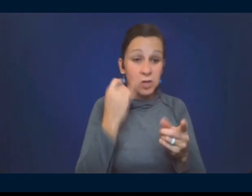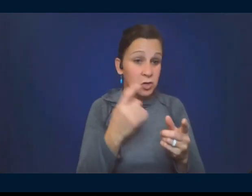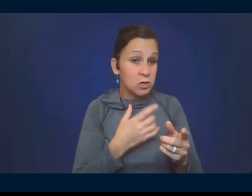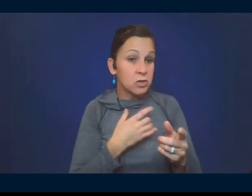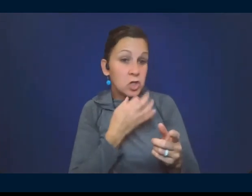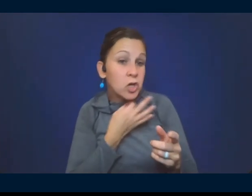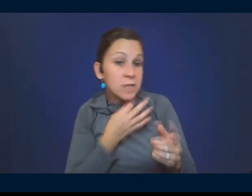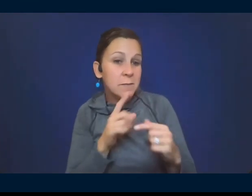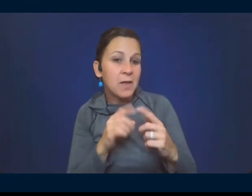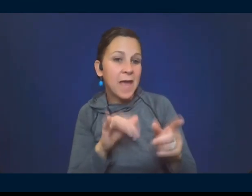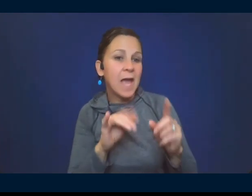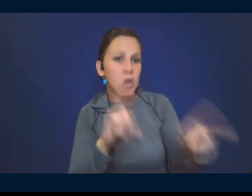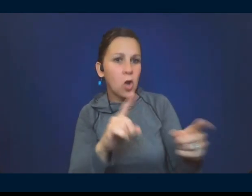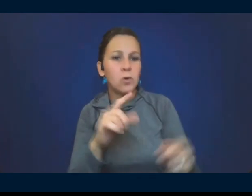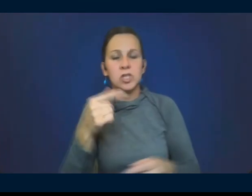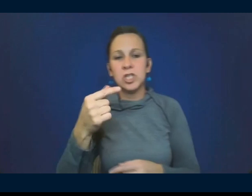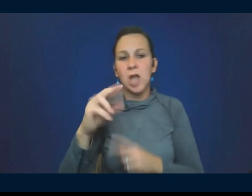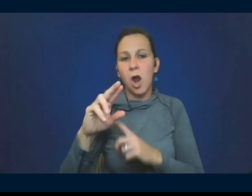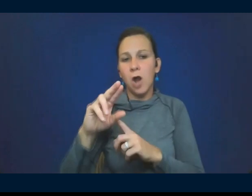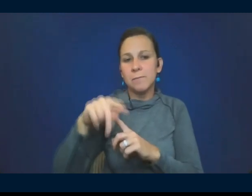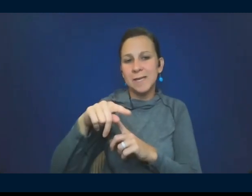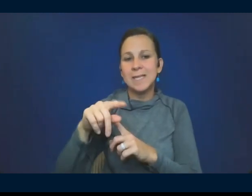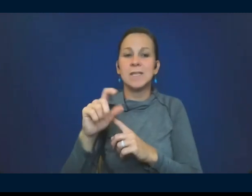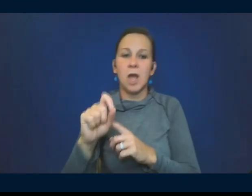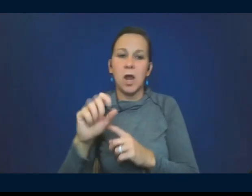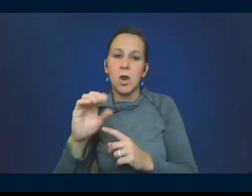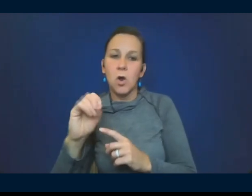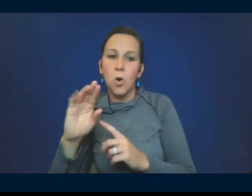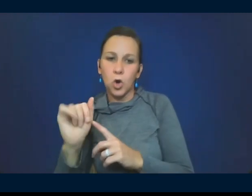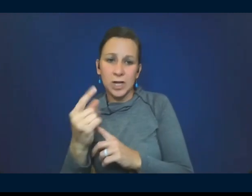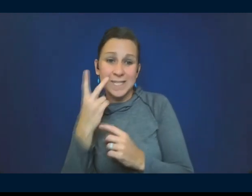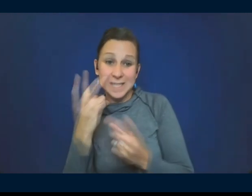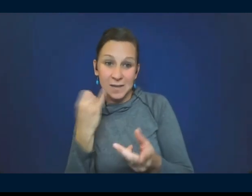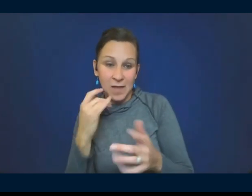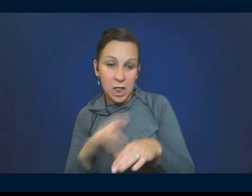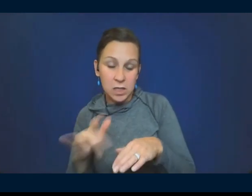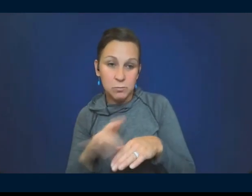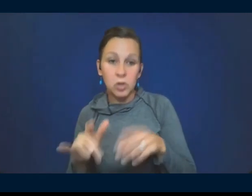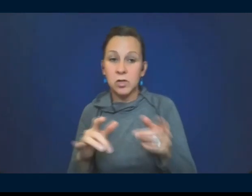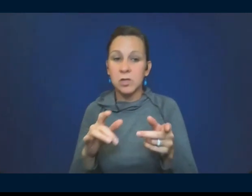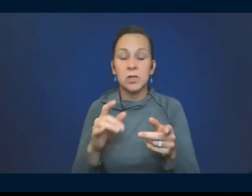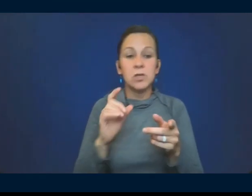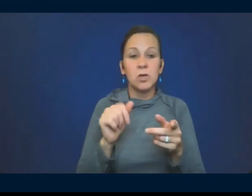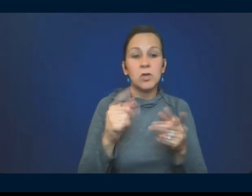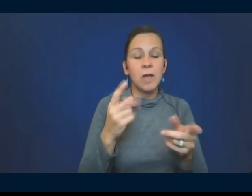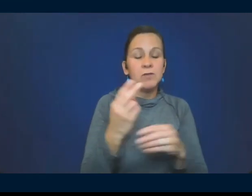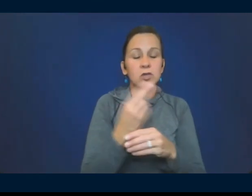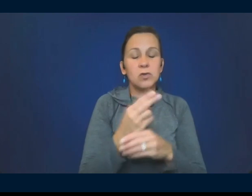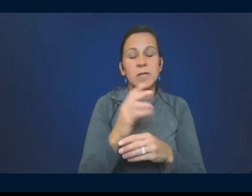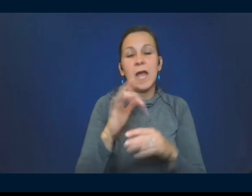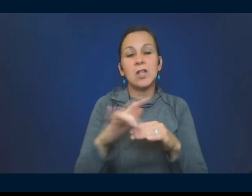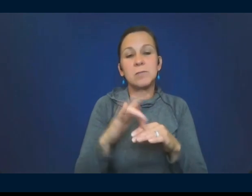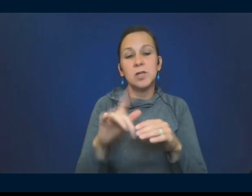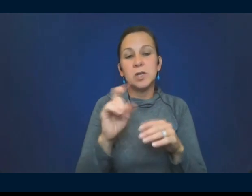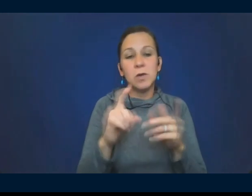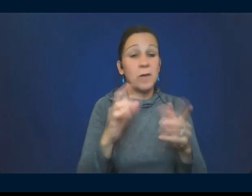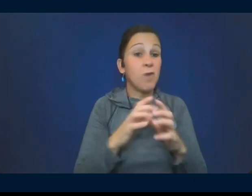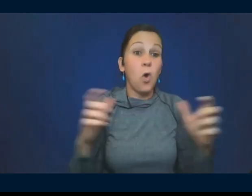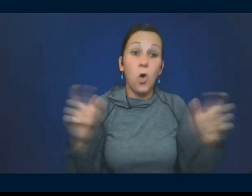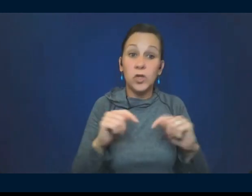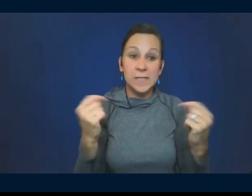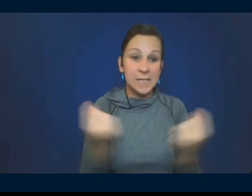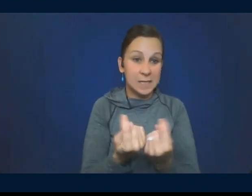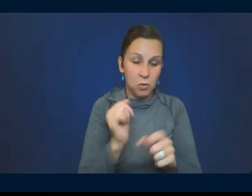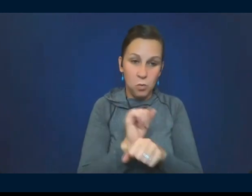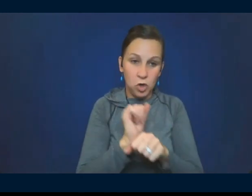NSF, grfp.org to see if you're eligible. So you still have questions after taking the eligibility questionnaire. We have a whole team that works on answering